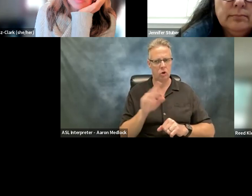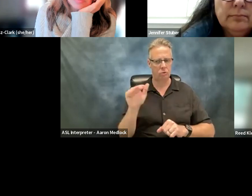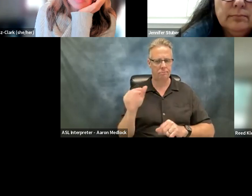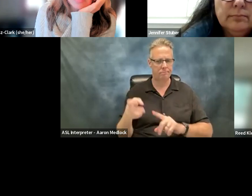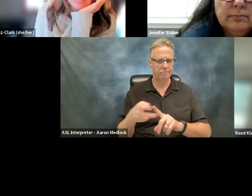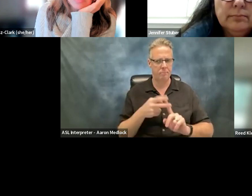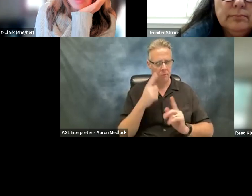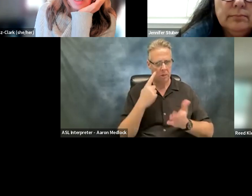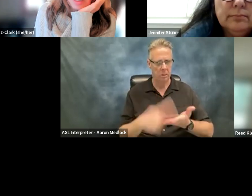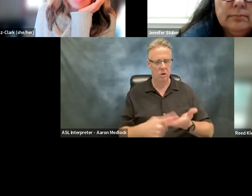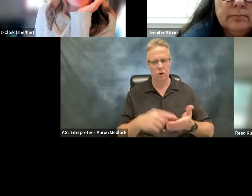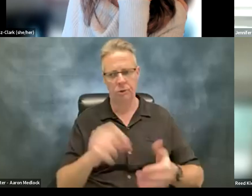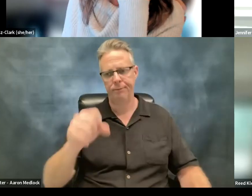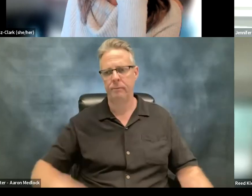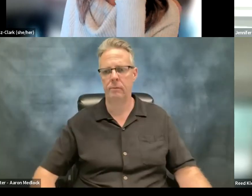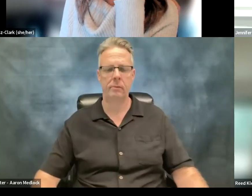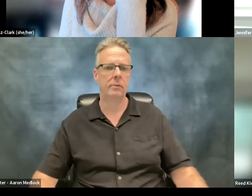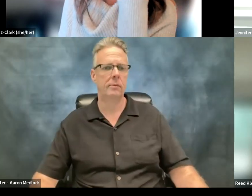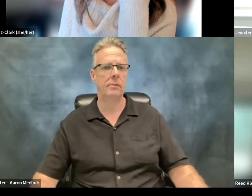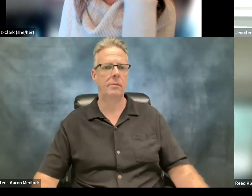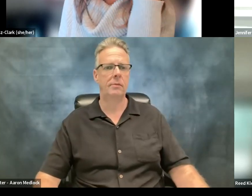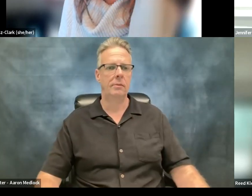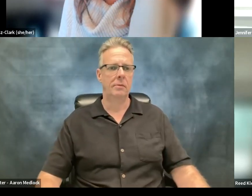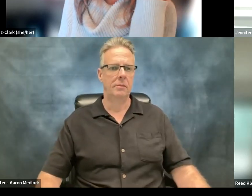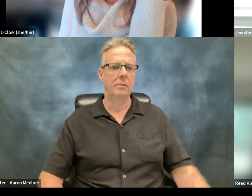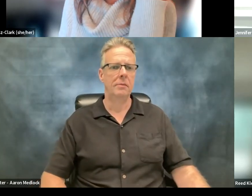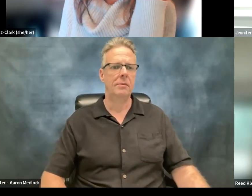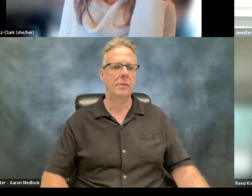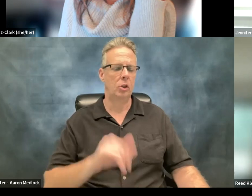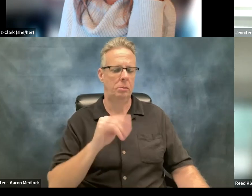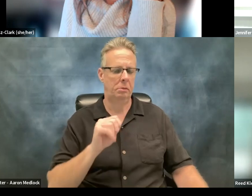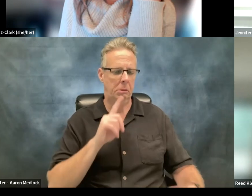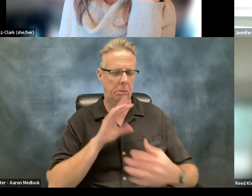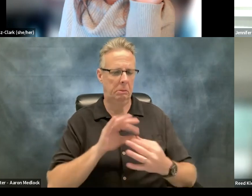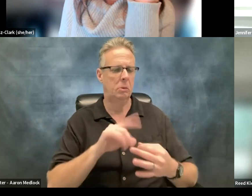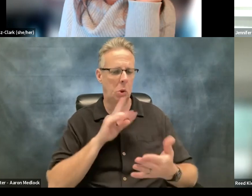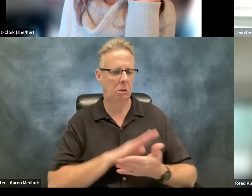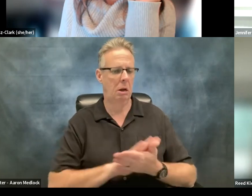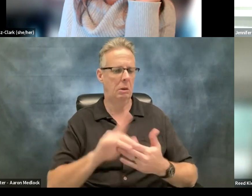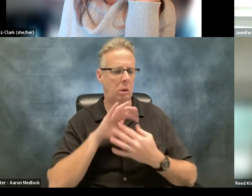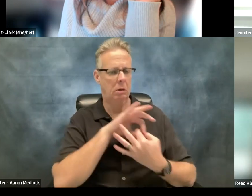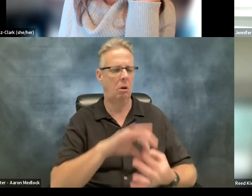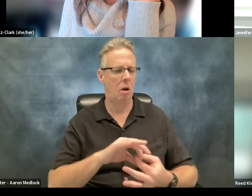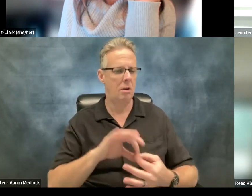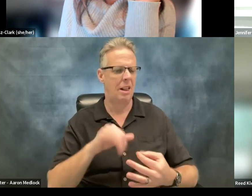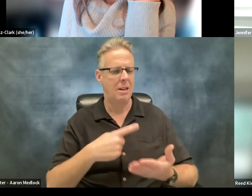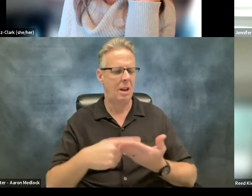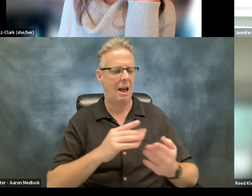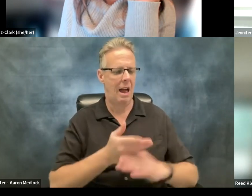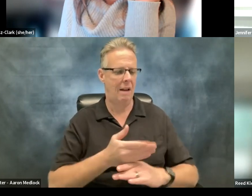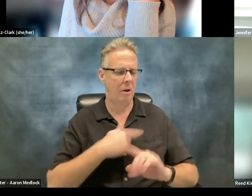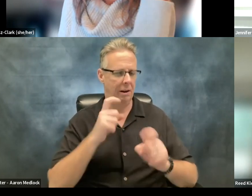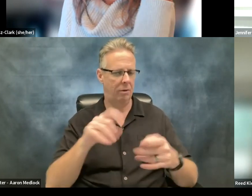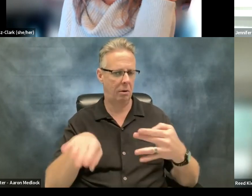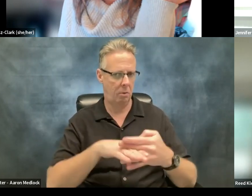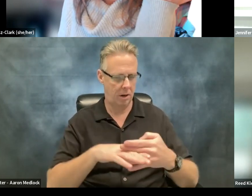So. And this is actually nicely kind of connecting to the discussion we'll have after I give you all a short break, where